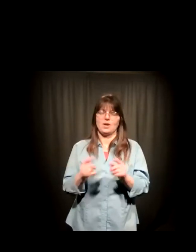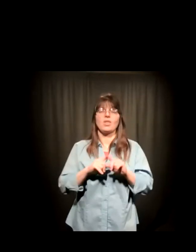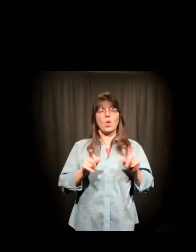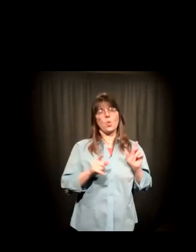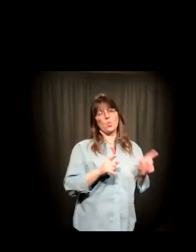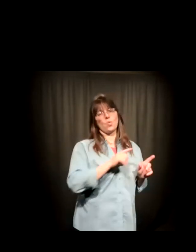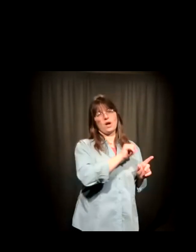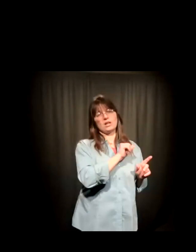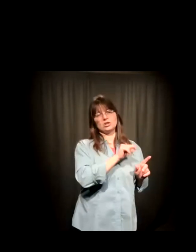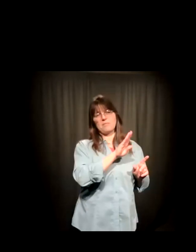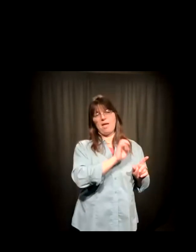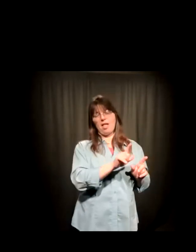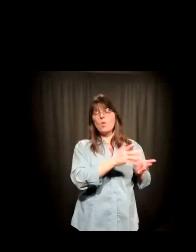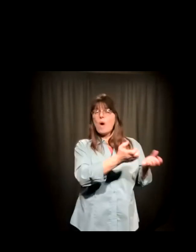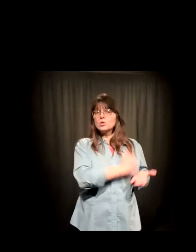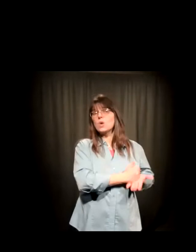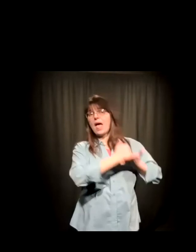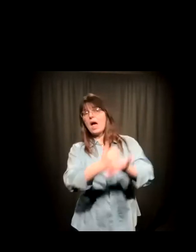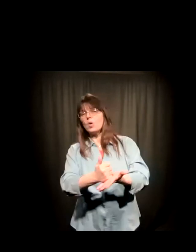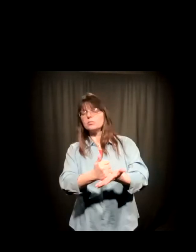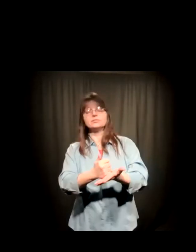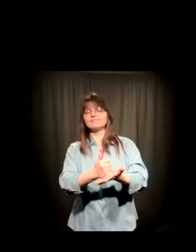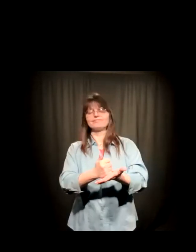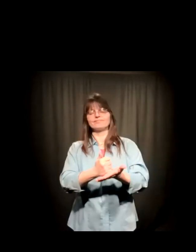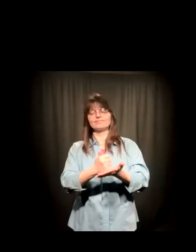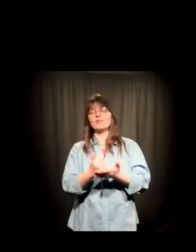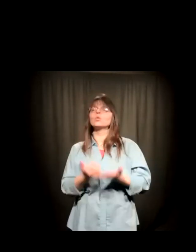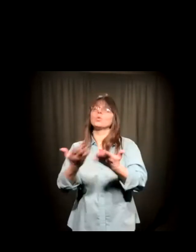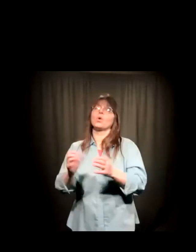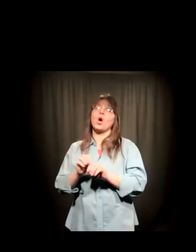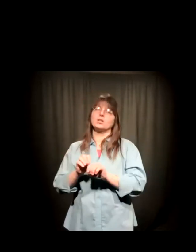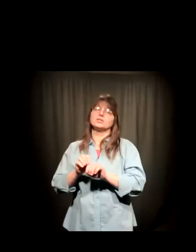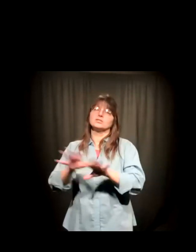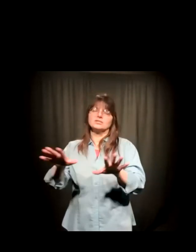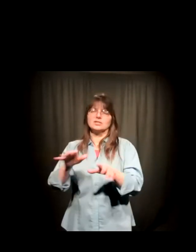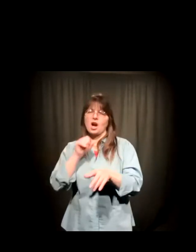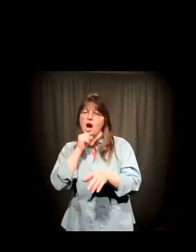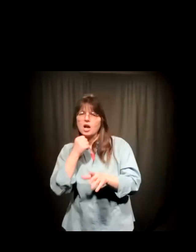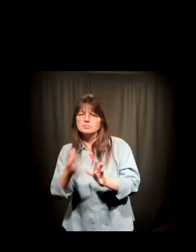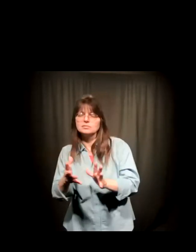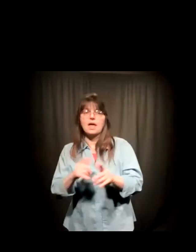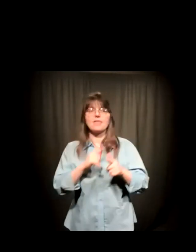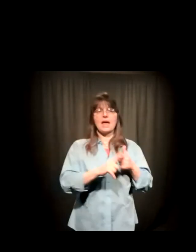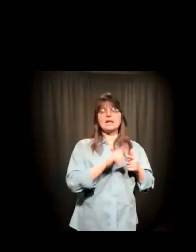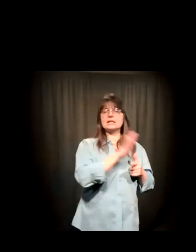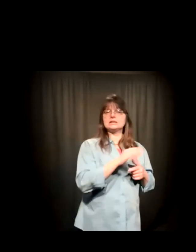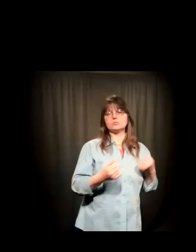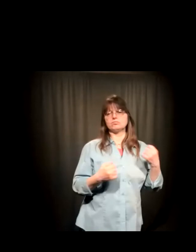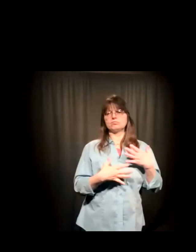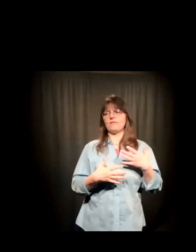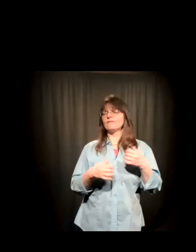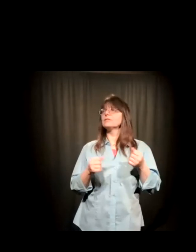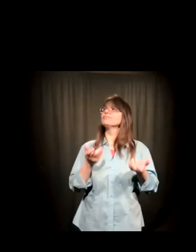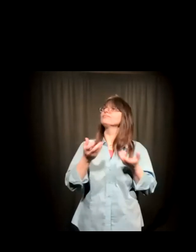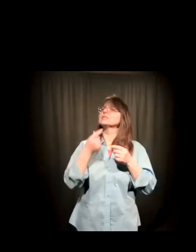What was even worse was that his promotion of it and his fear-mongering about sign language led him